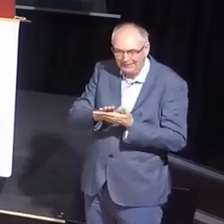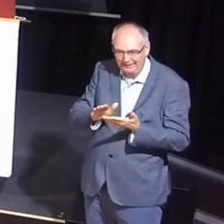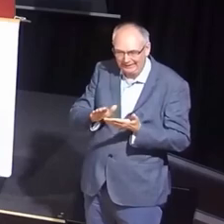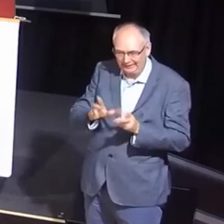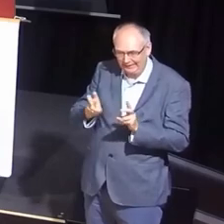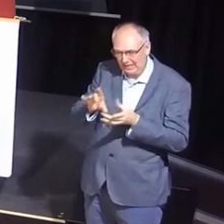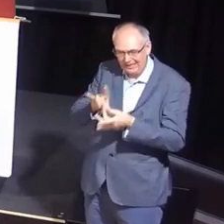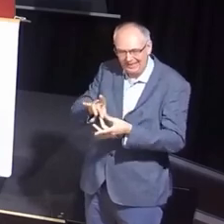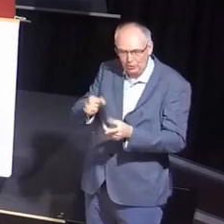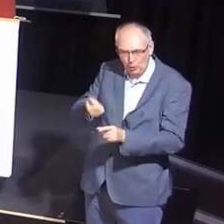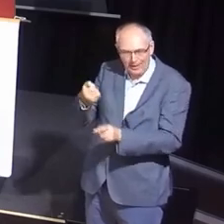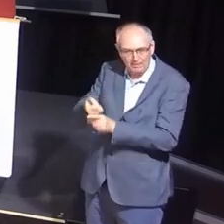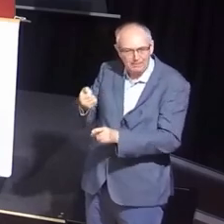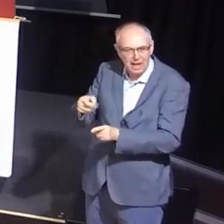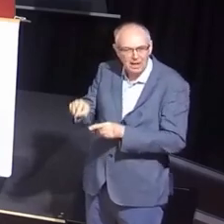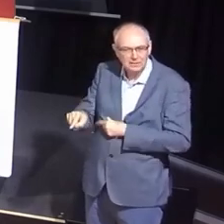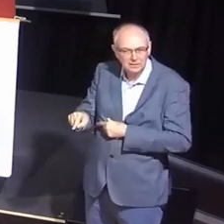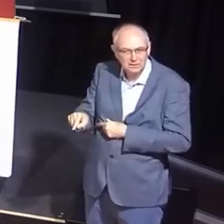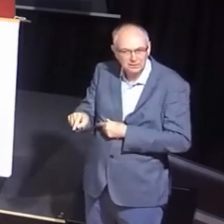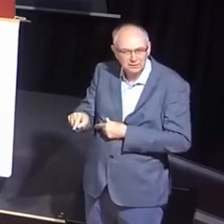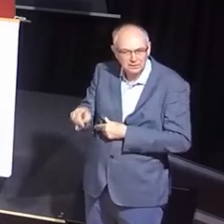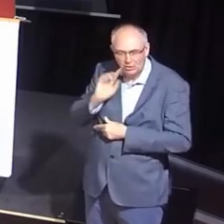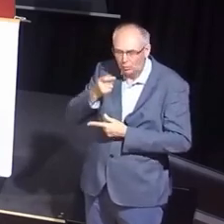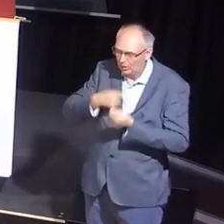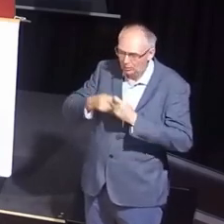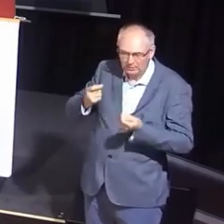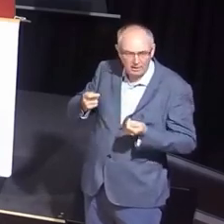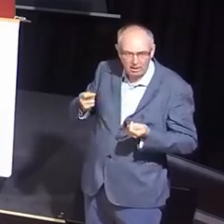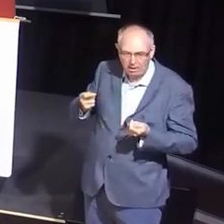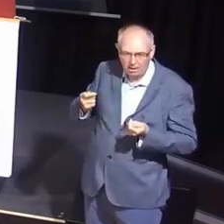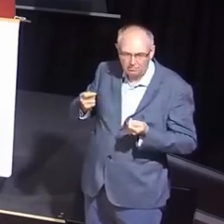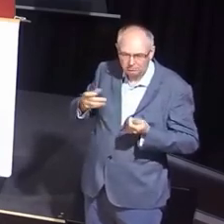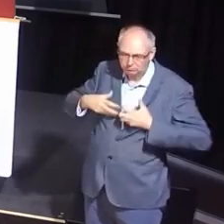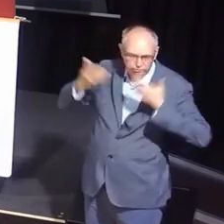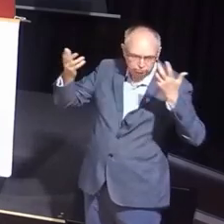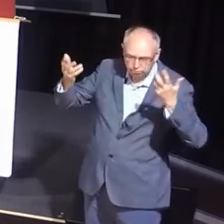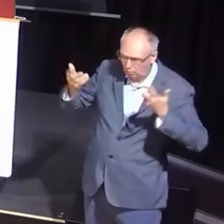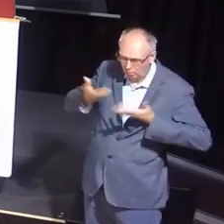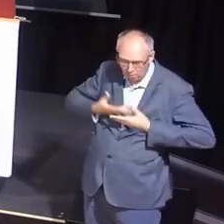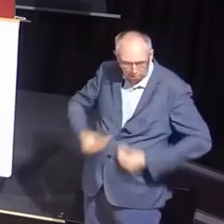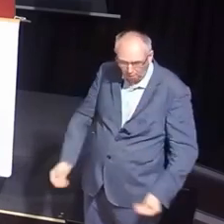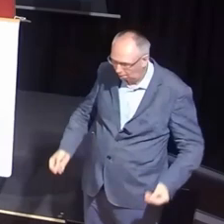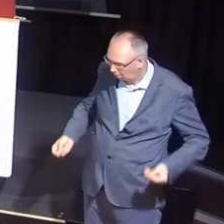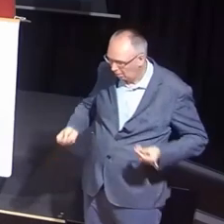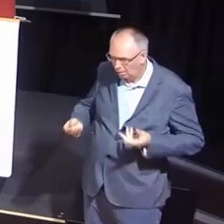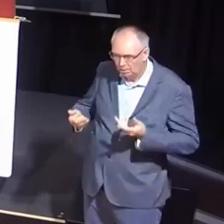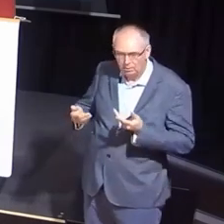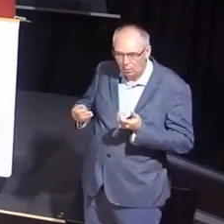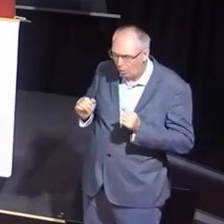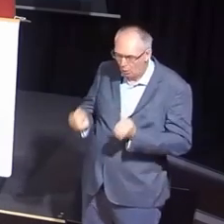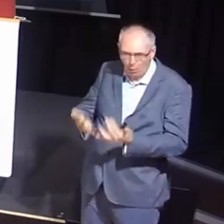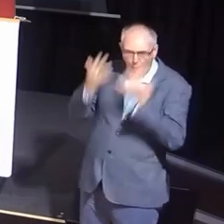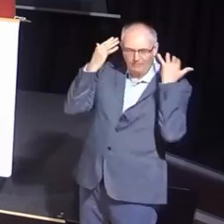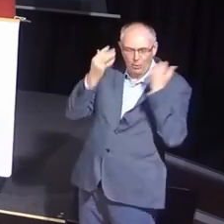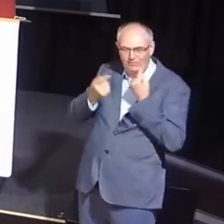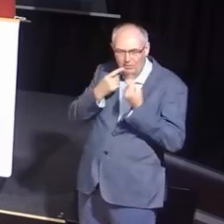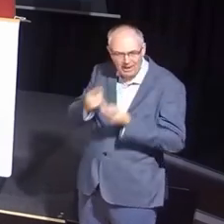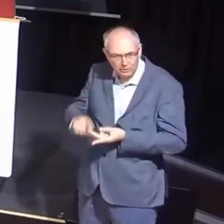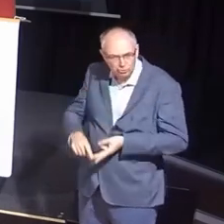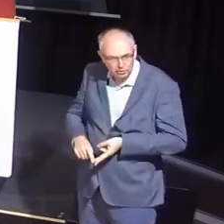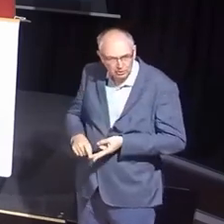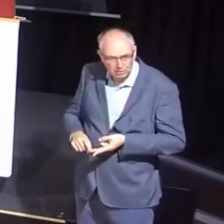impact, and whether that's going to cause a meltdown, whether it's going to burn me out, whether it's going to overload me or hurt